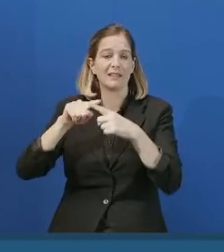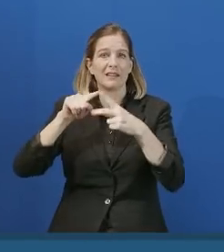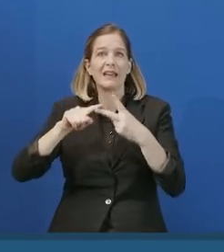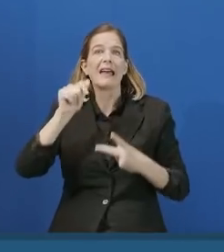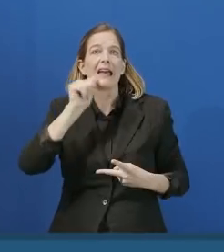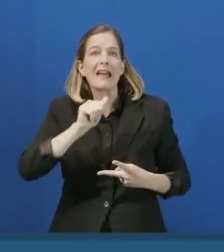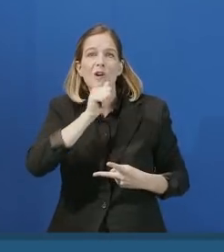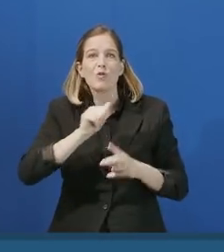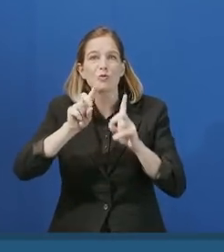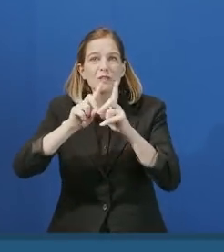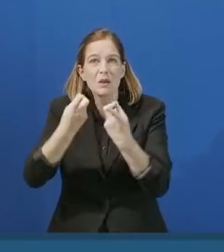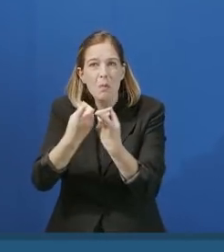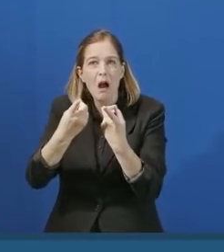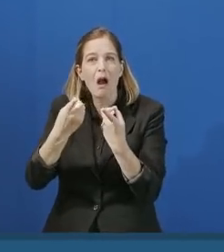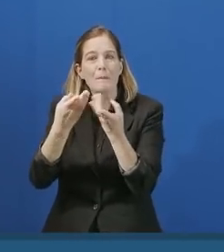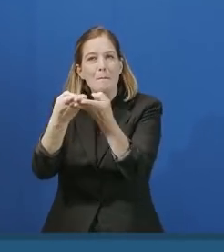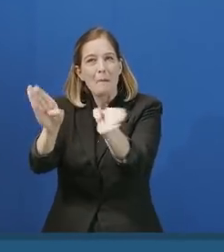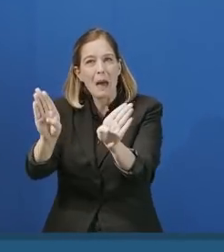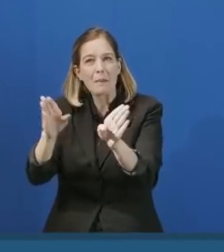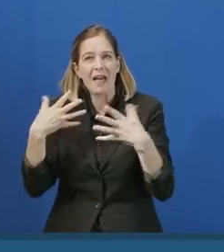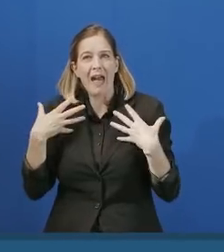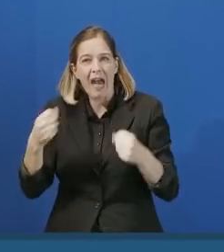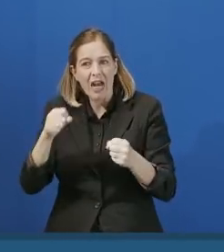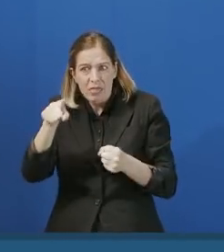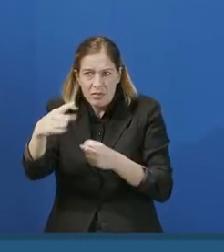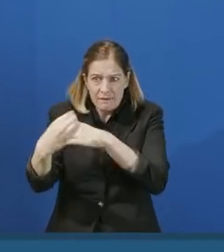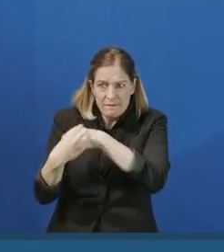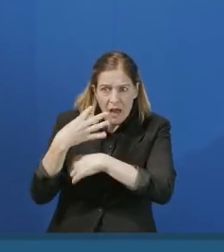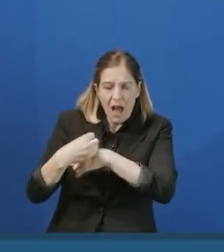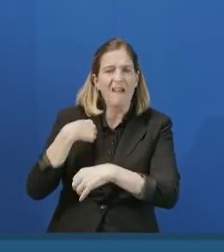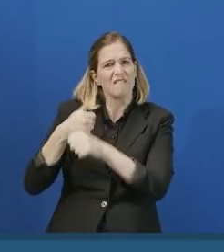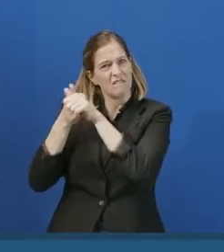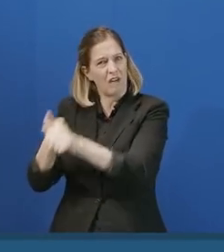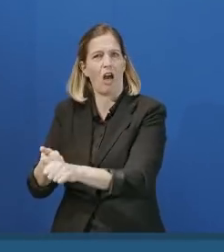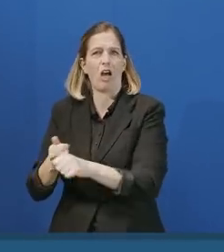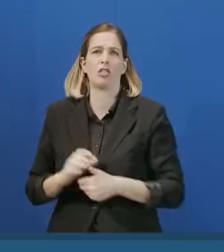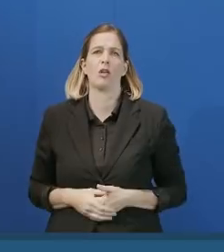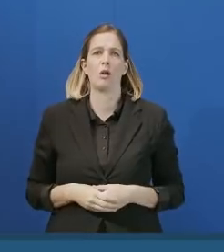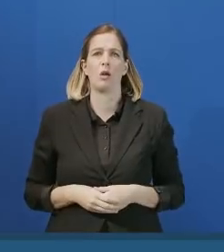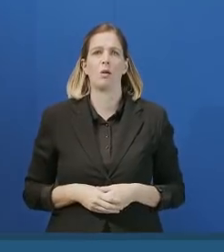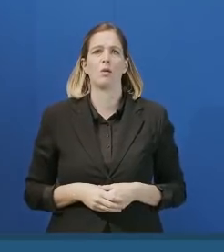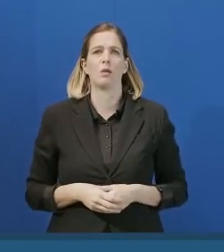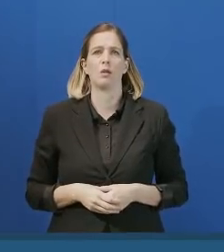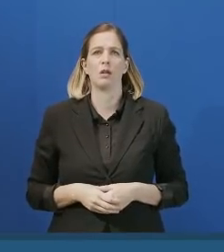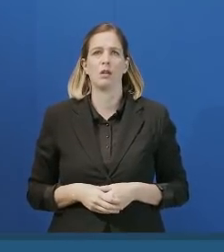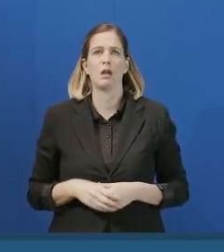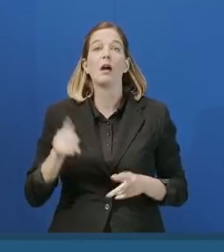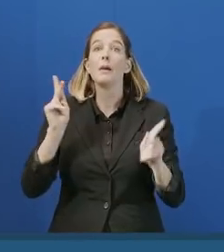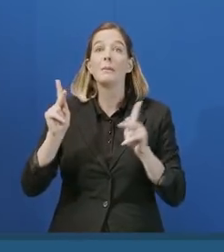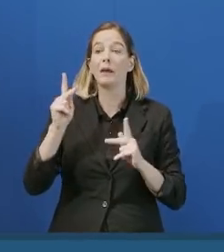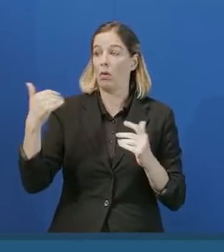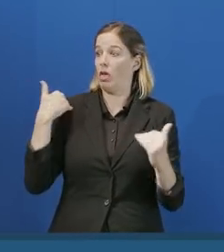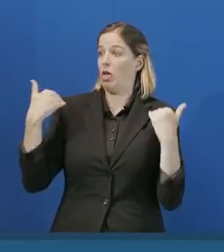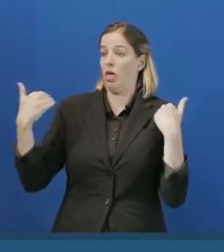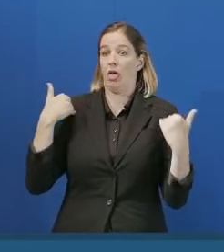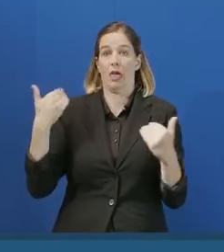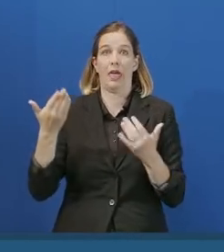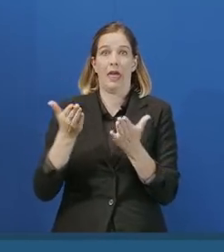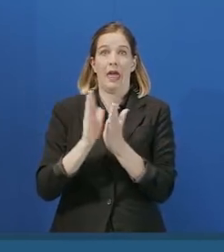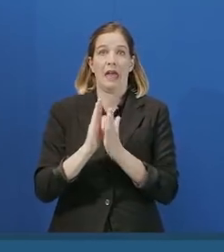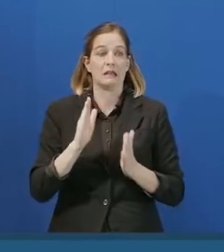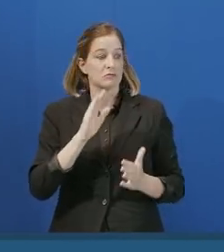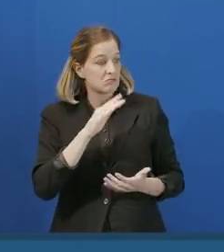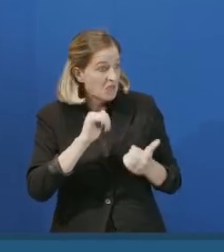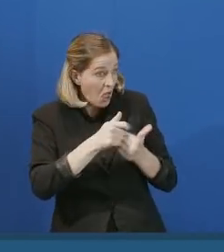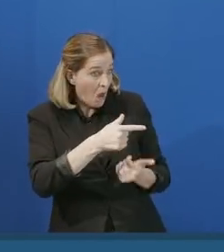on is how did you protect the citizens around public health? And I would say so far, so good,